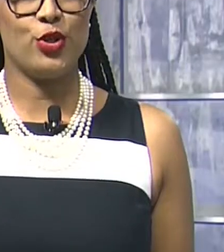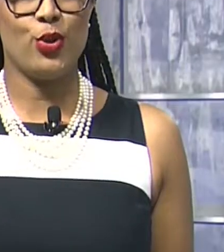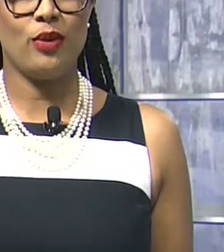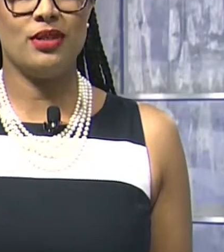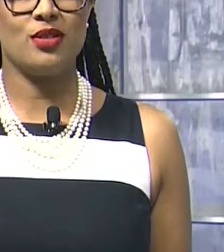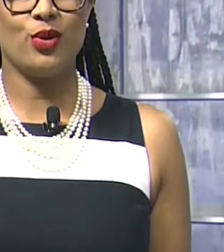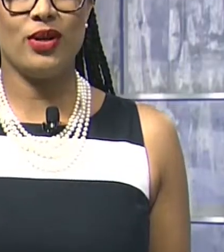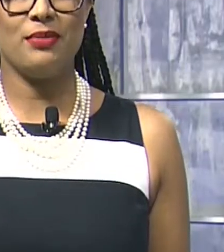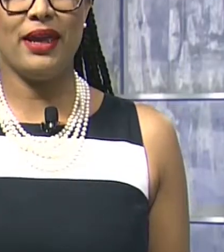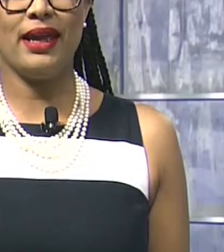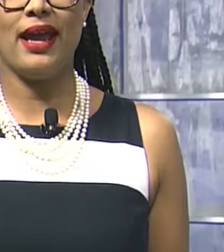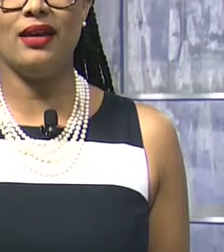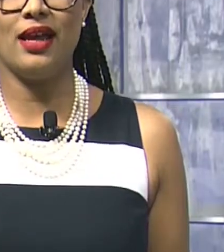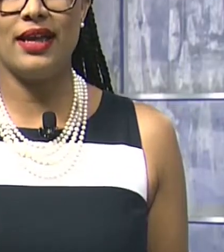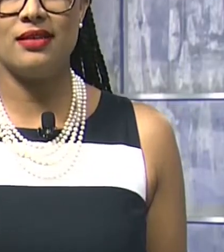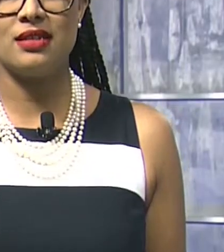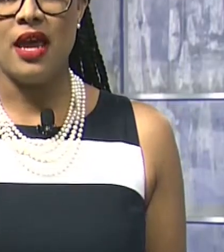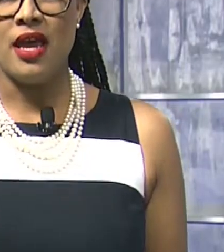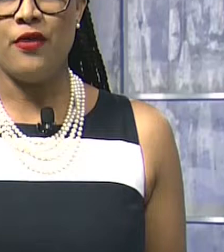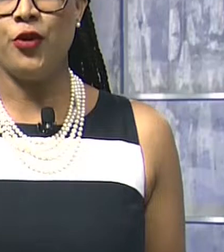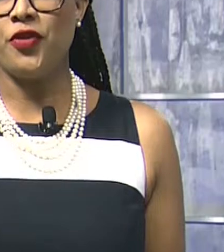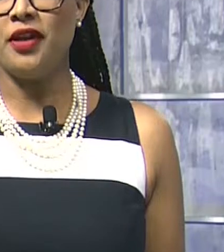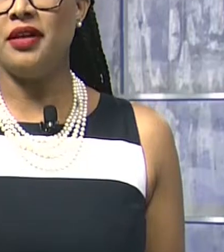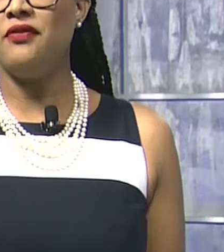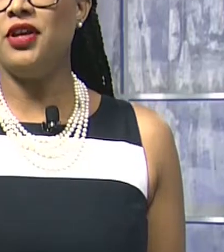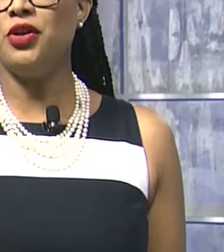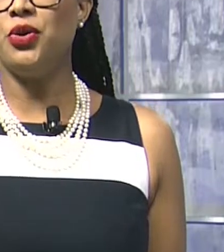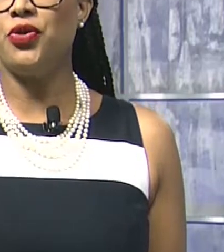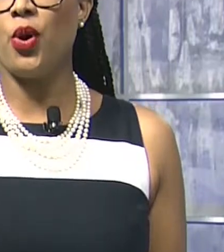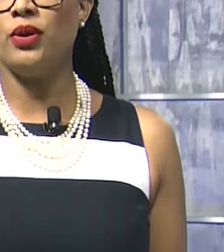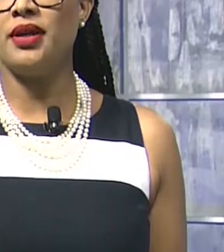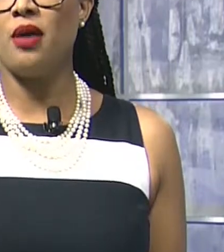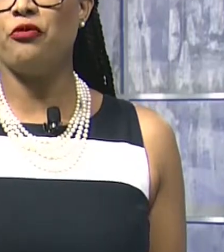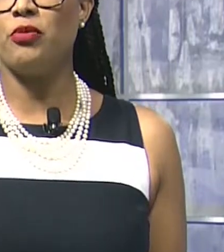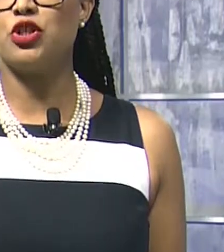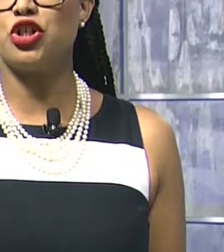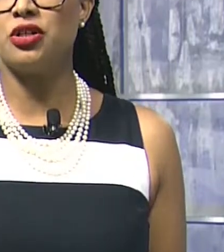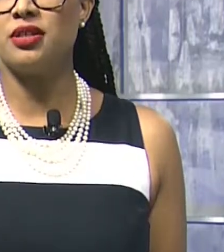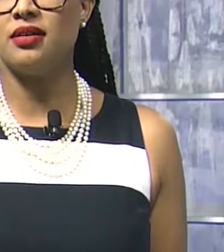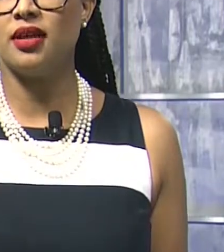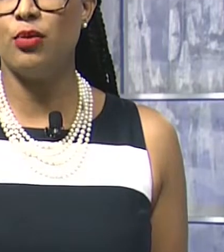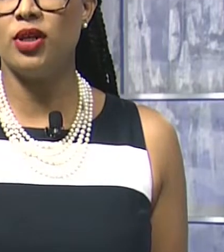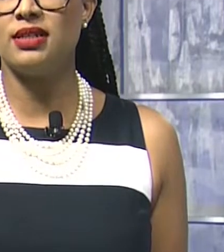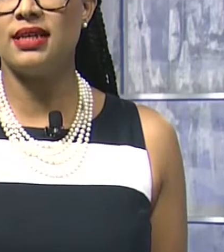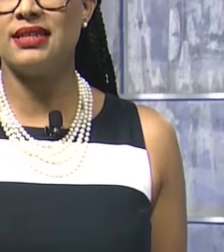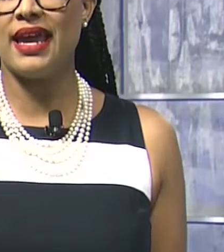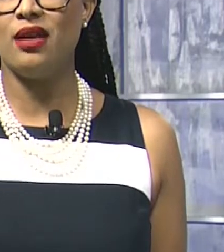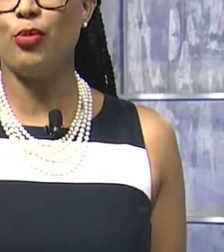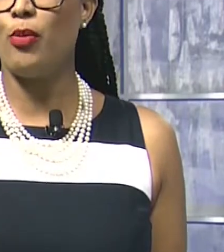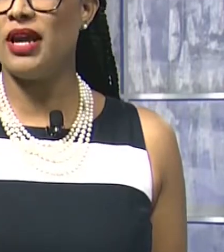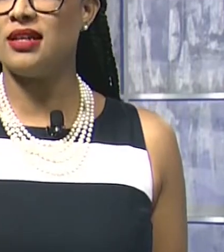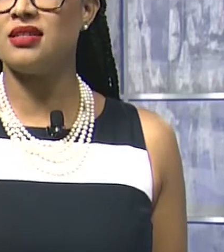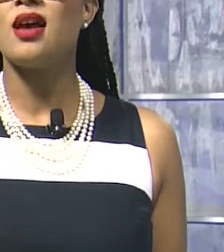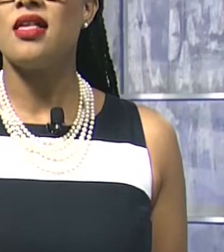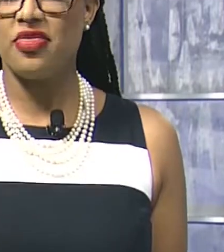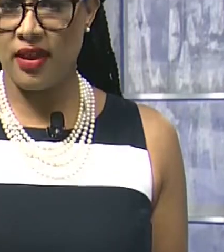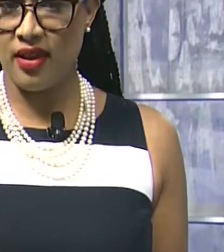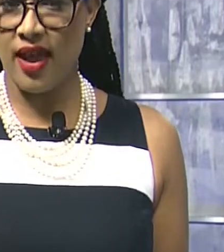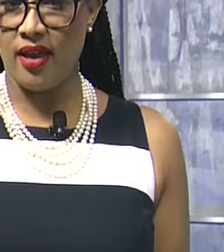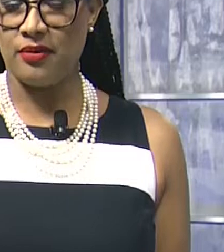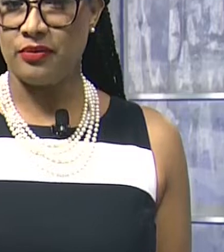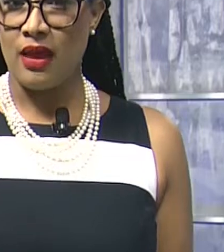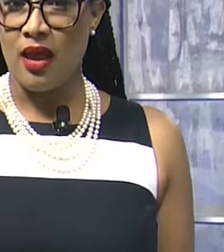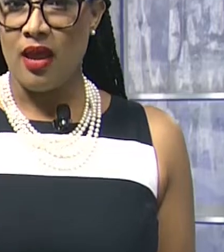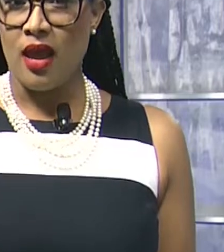Very good evening to you. I'm Lisa Lord and making headlines. If you think deviant youth only come from certain communities in Barbados,